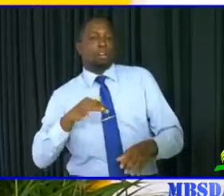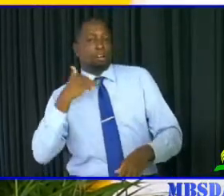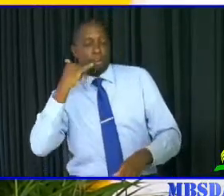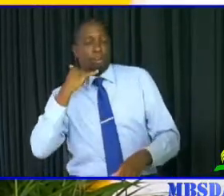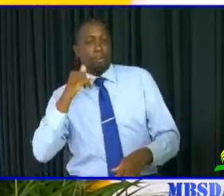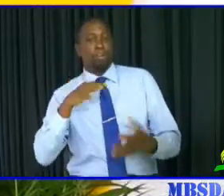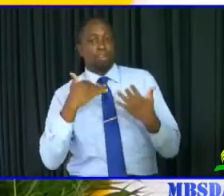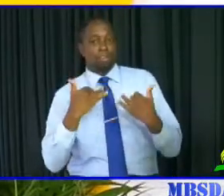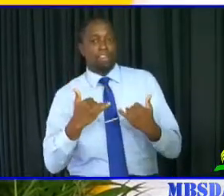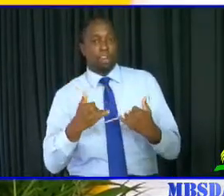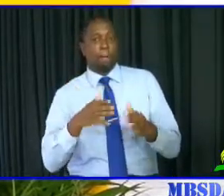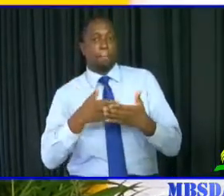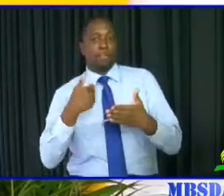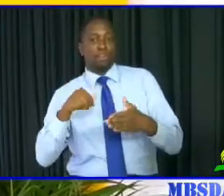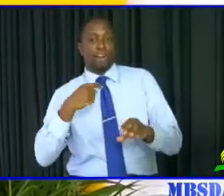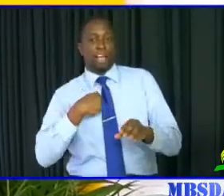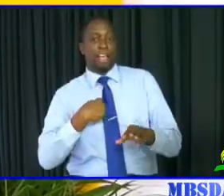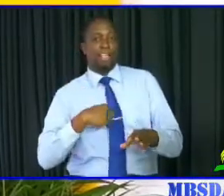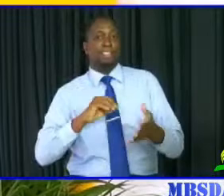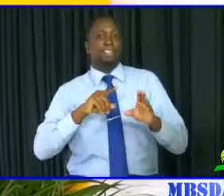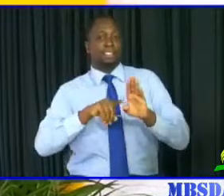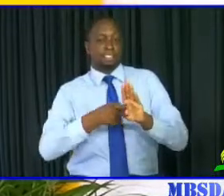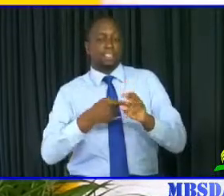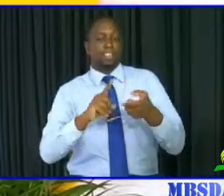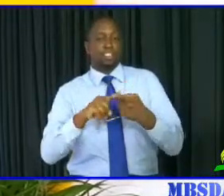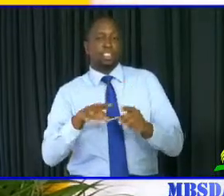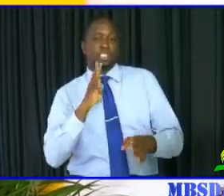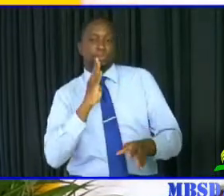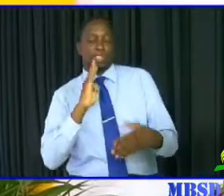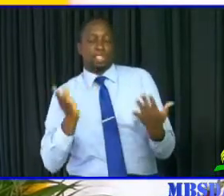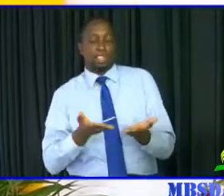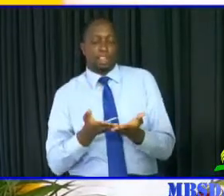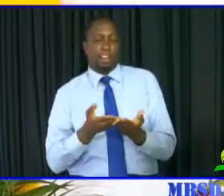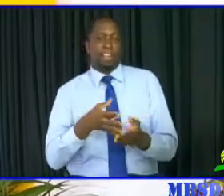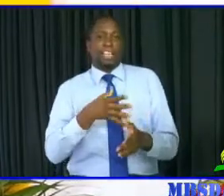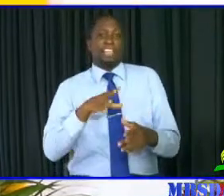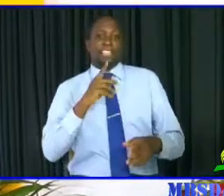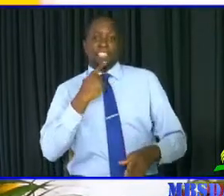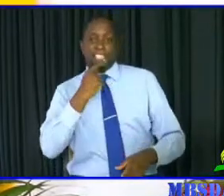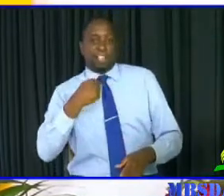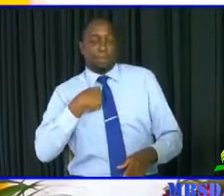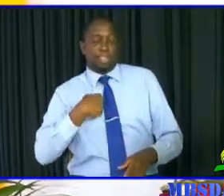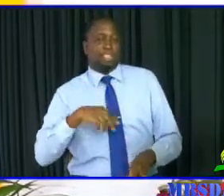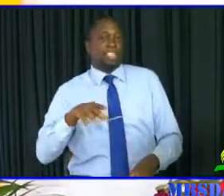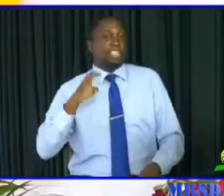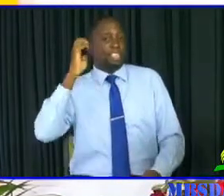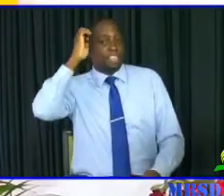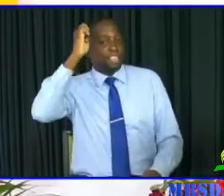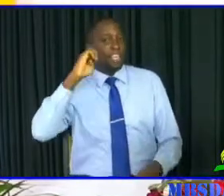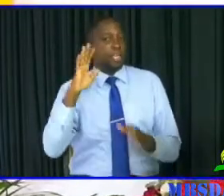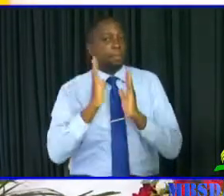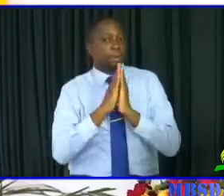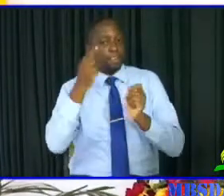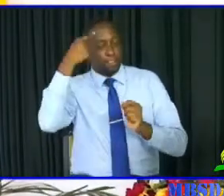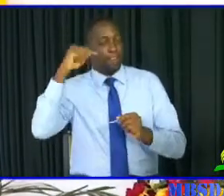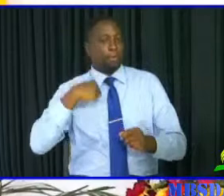evening, and he told me that he has been praying for me and that he has a number of persons who have already